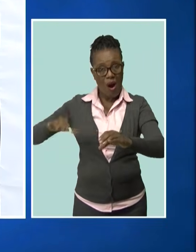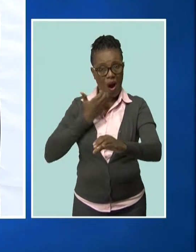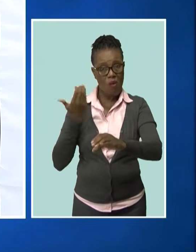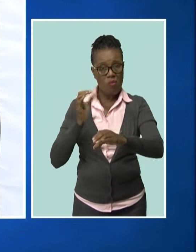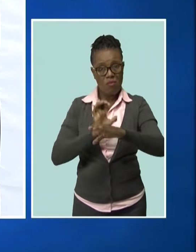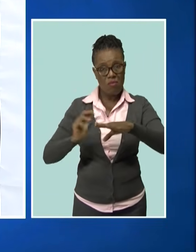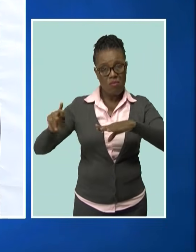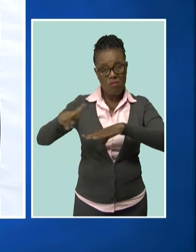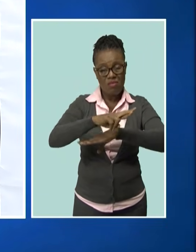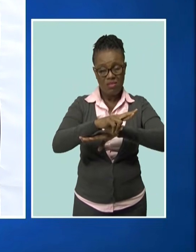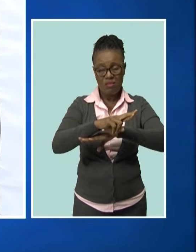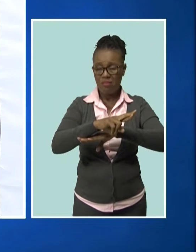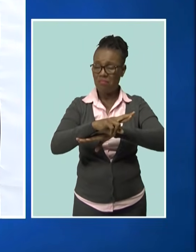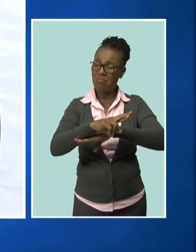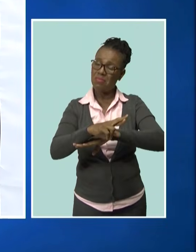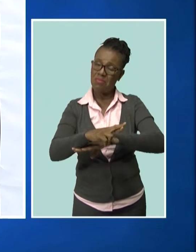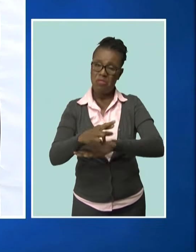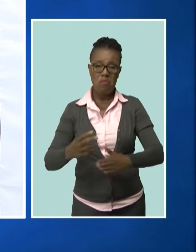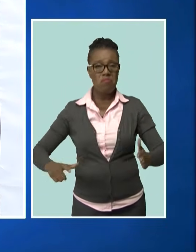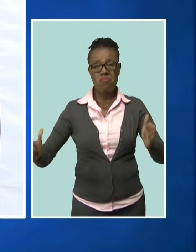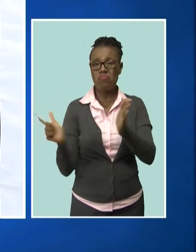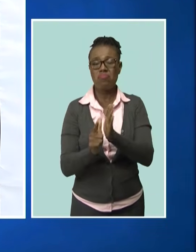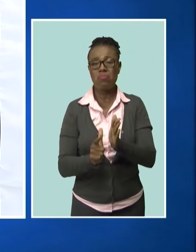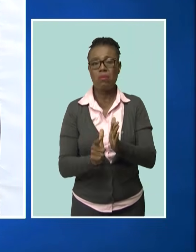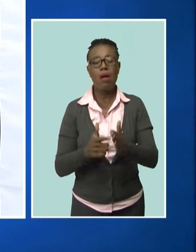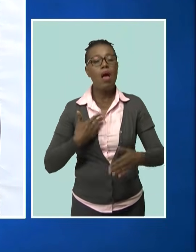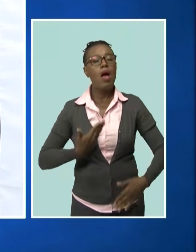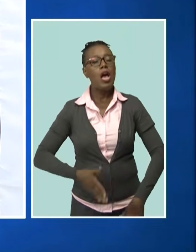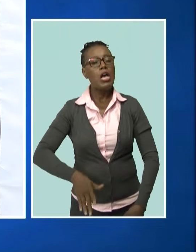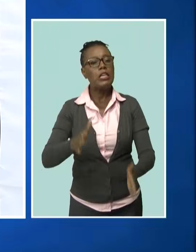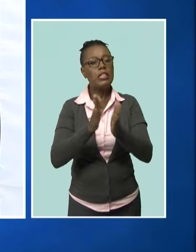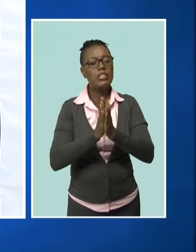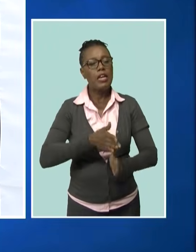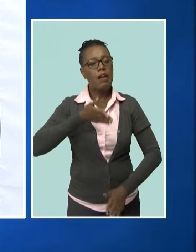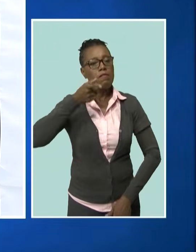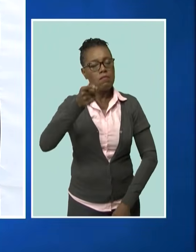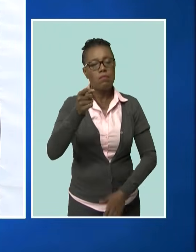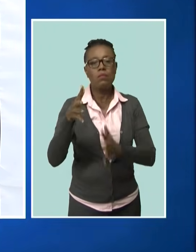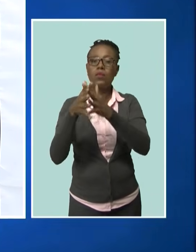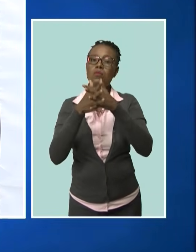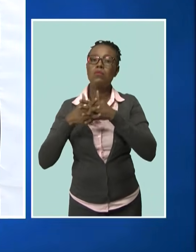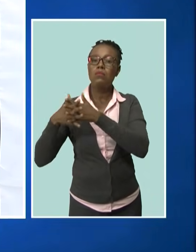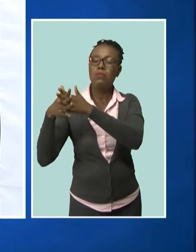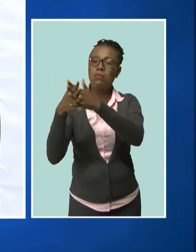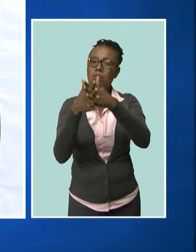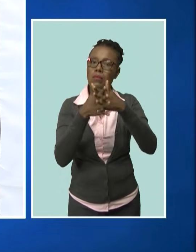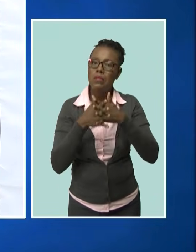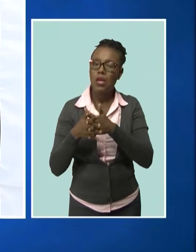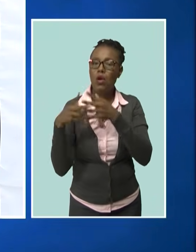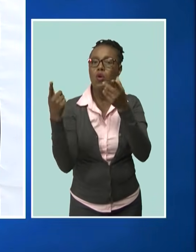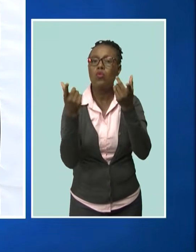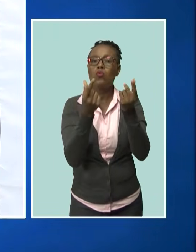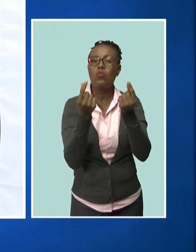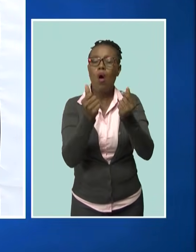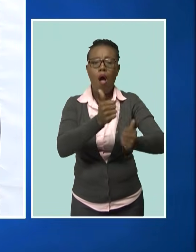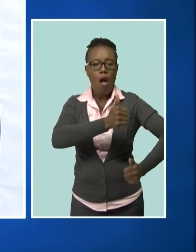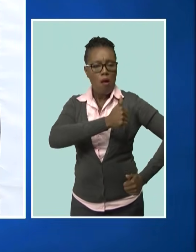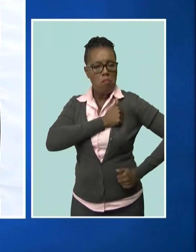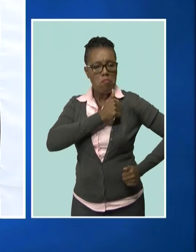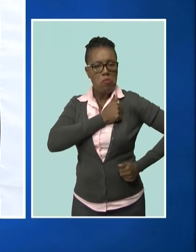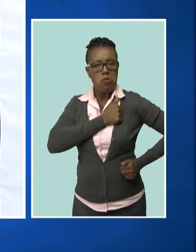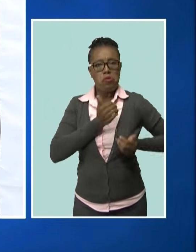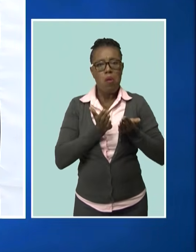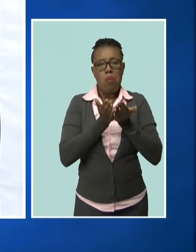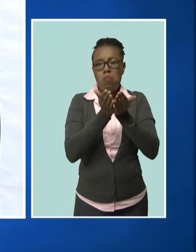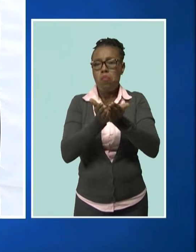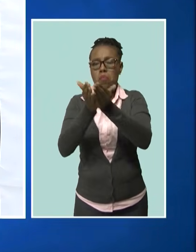and to demand that the United States of America remove this military force